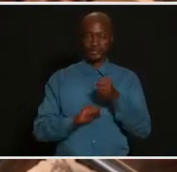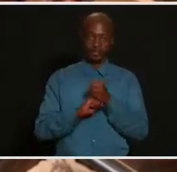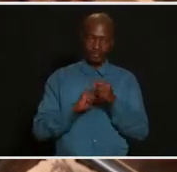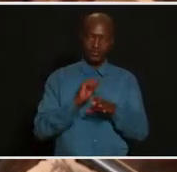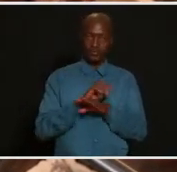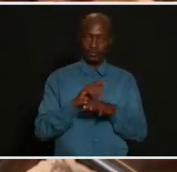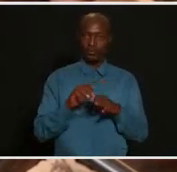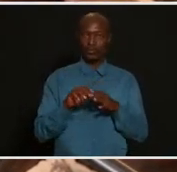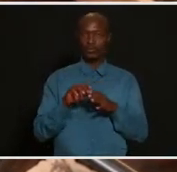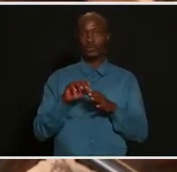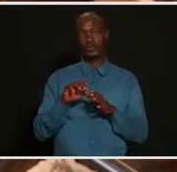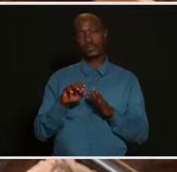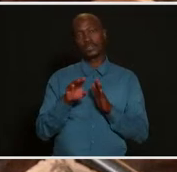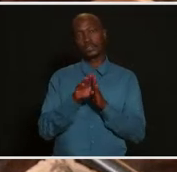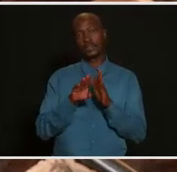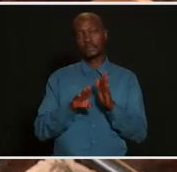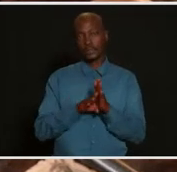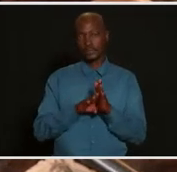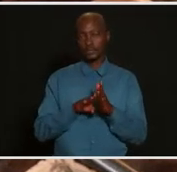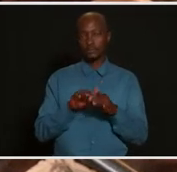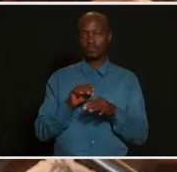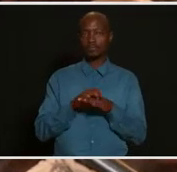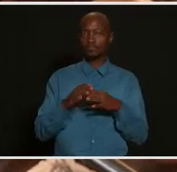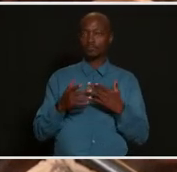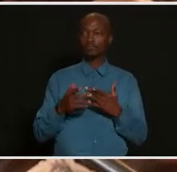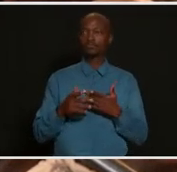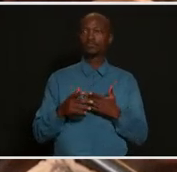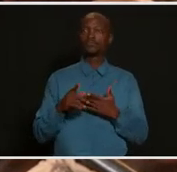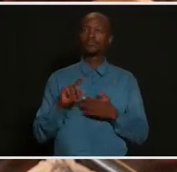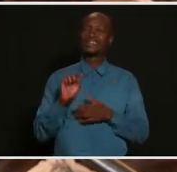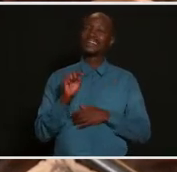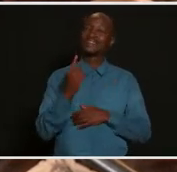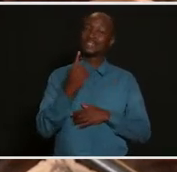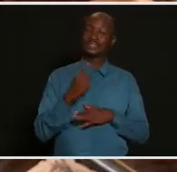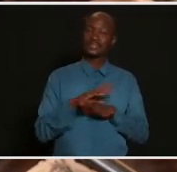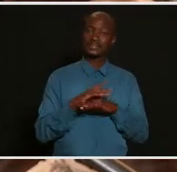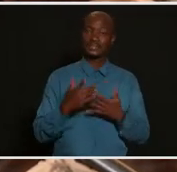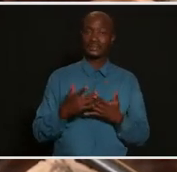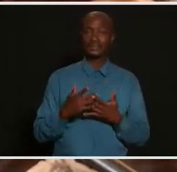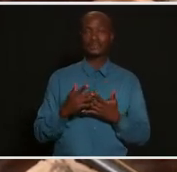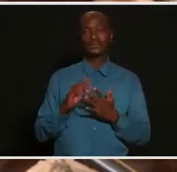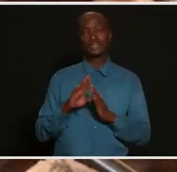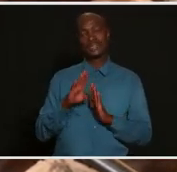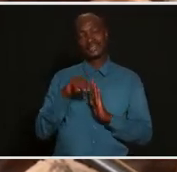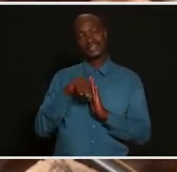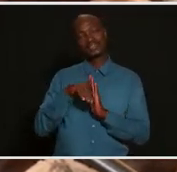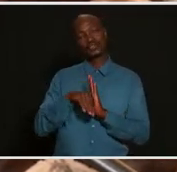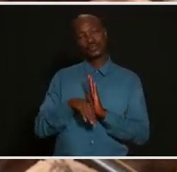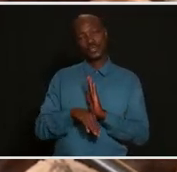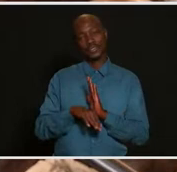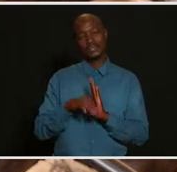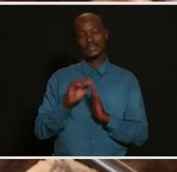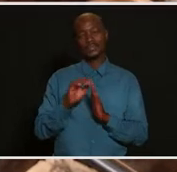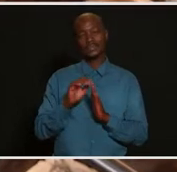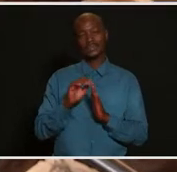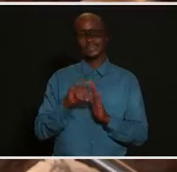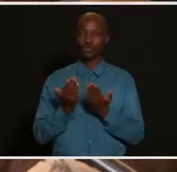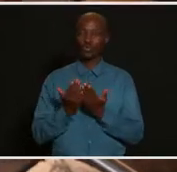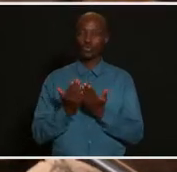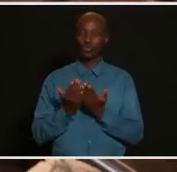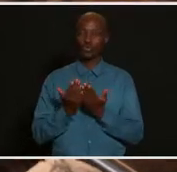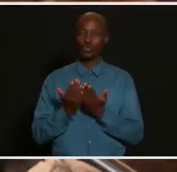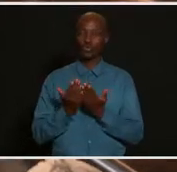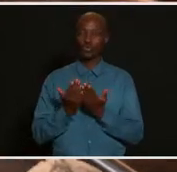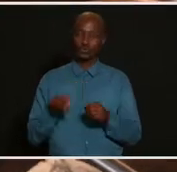a address amongst others firstly is deteriorating learner's school performance and